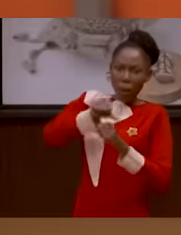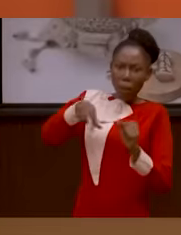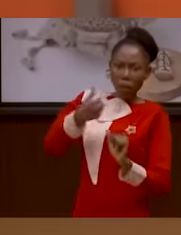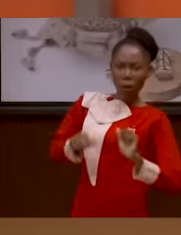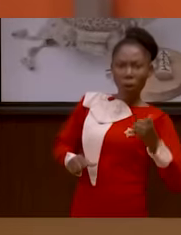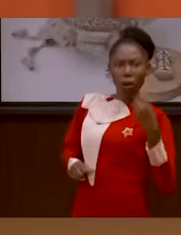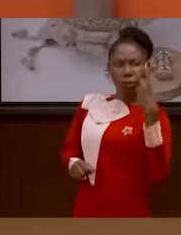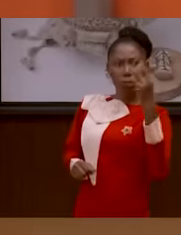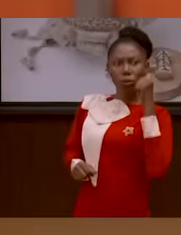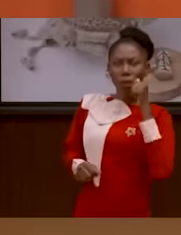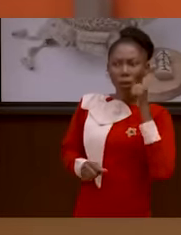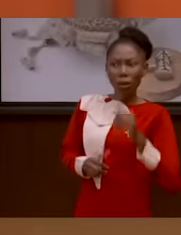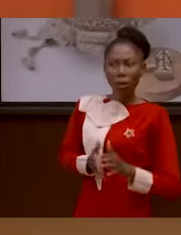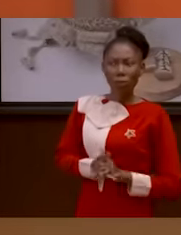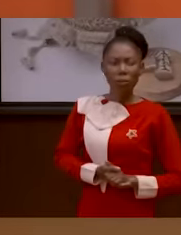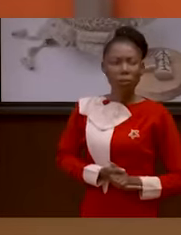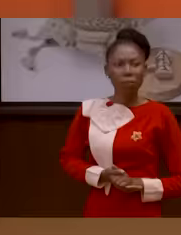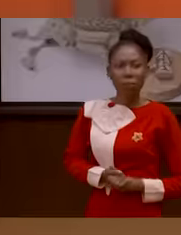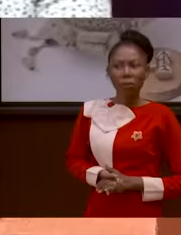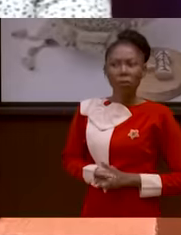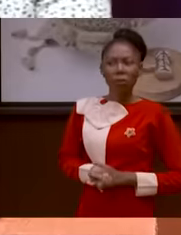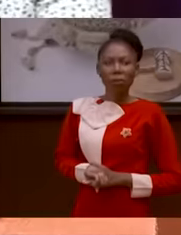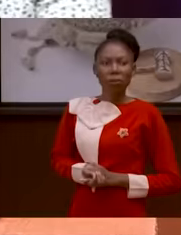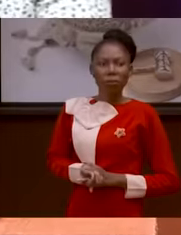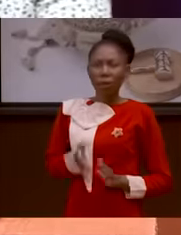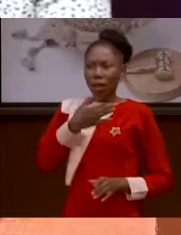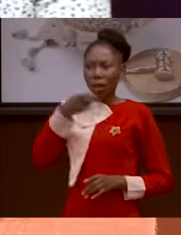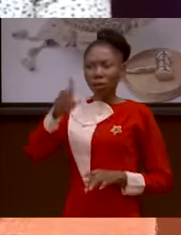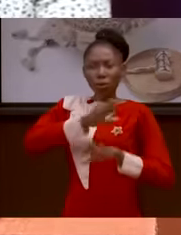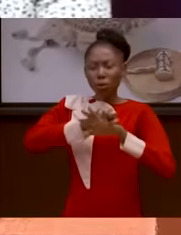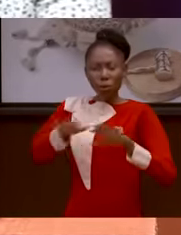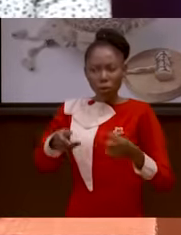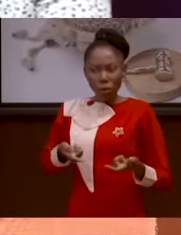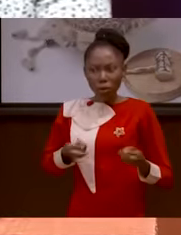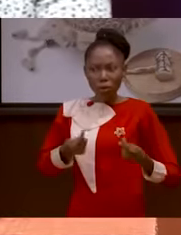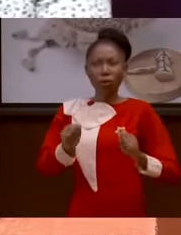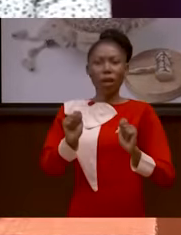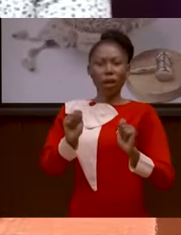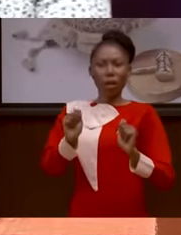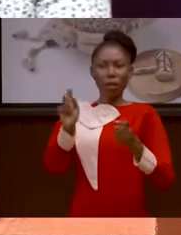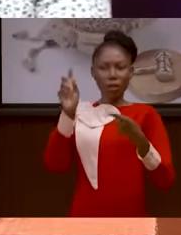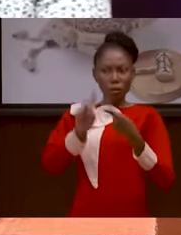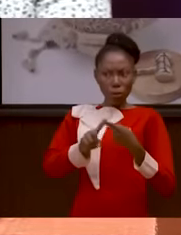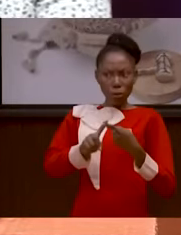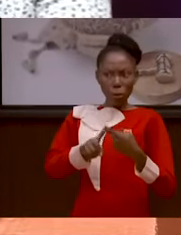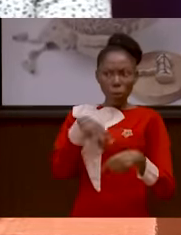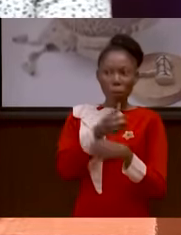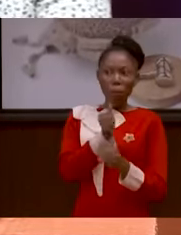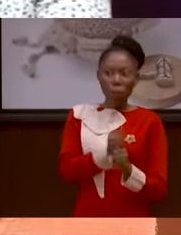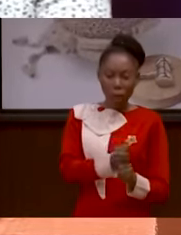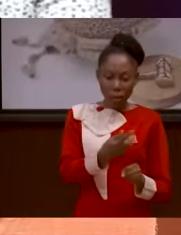ones. And even you. You don't make any attempt to let the children meet with their elder